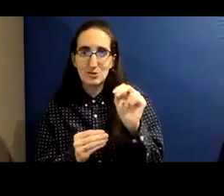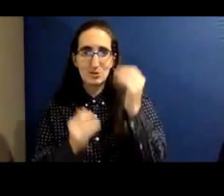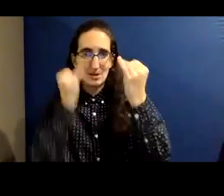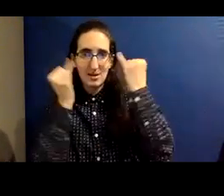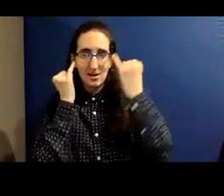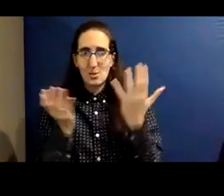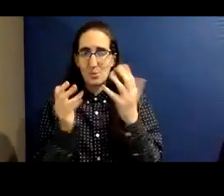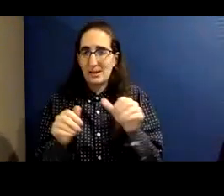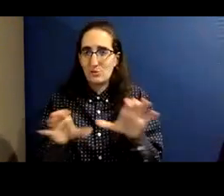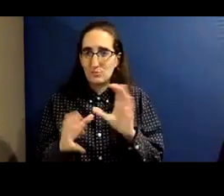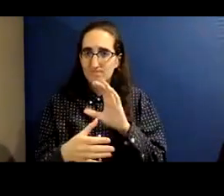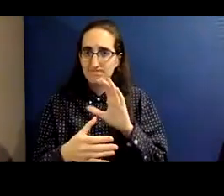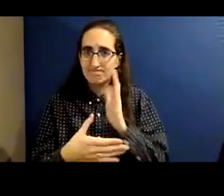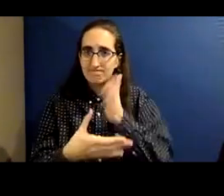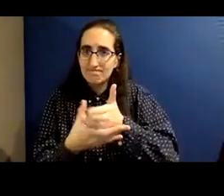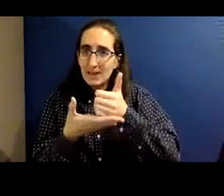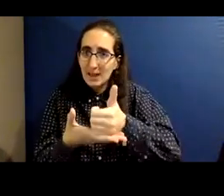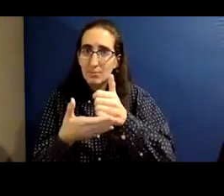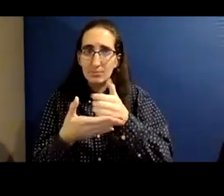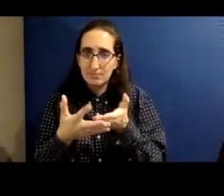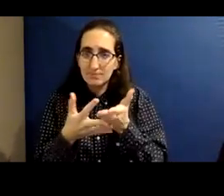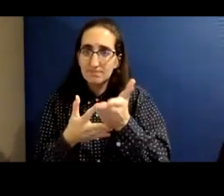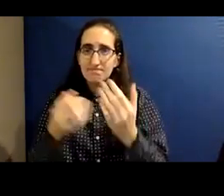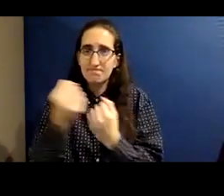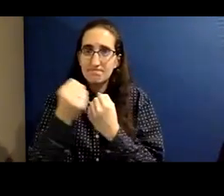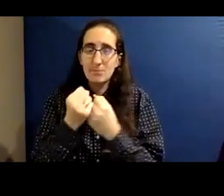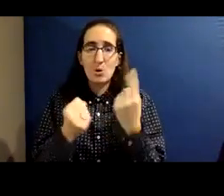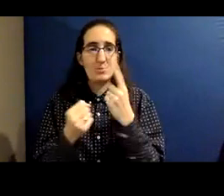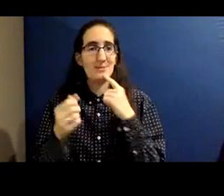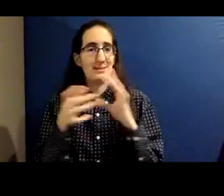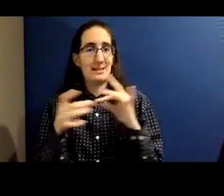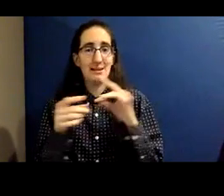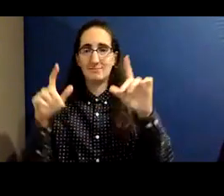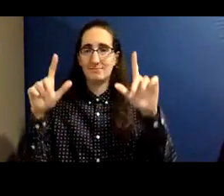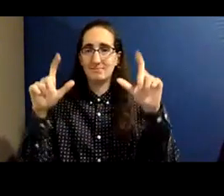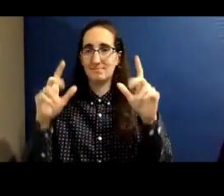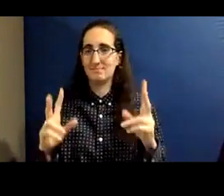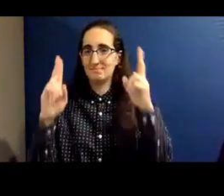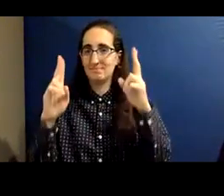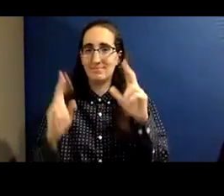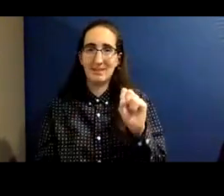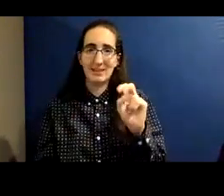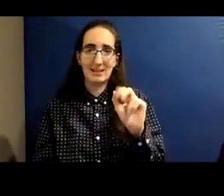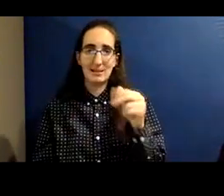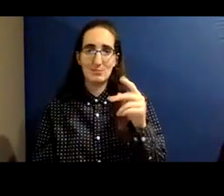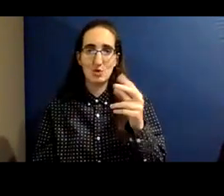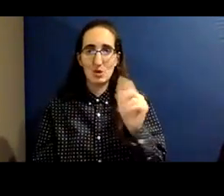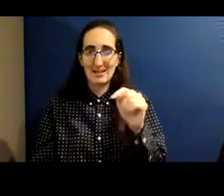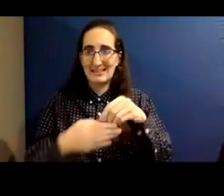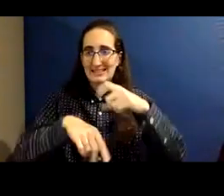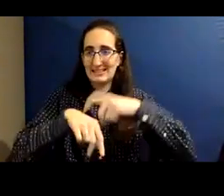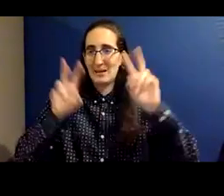crisis and help them get the supports that they need. And we always like to say is a snapshot in time, that sometimes